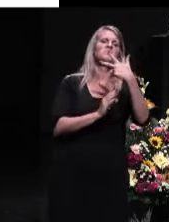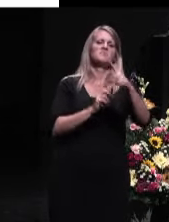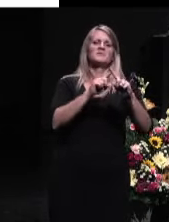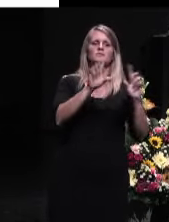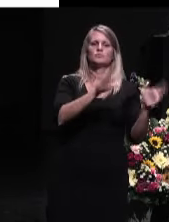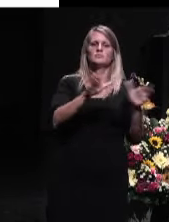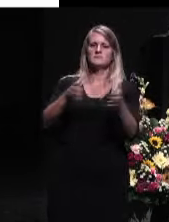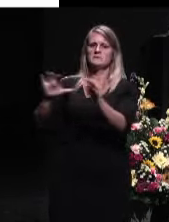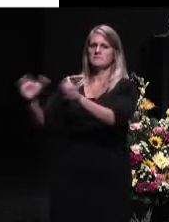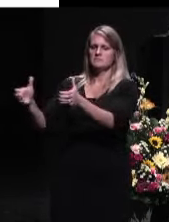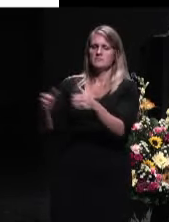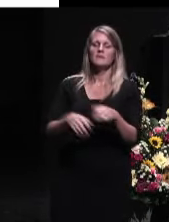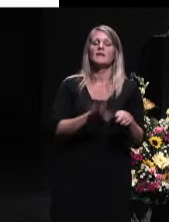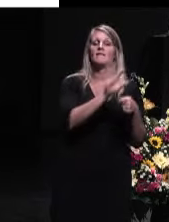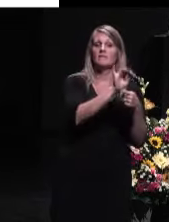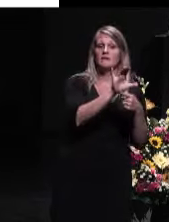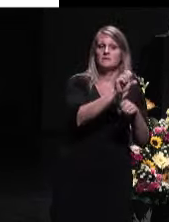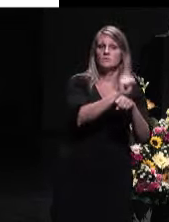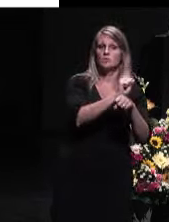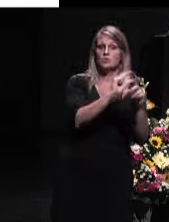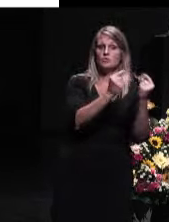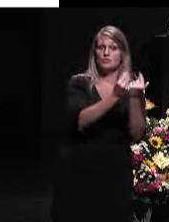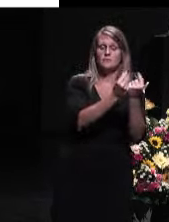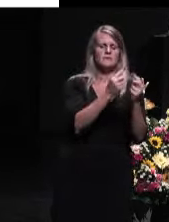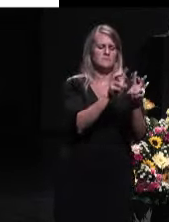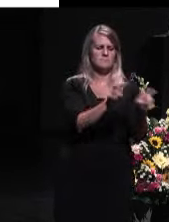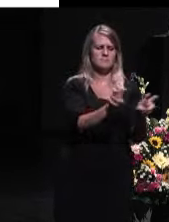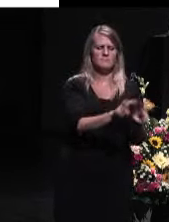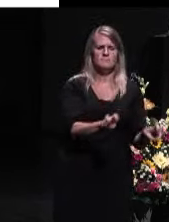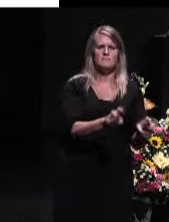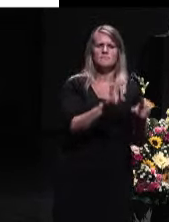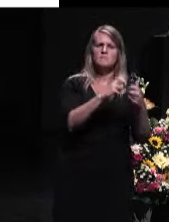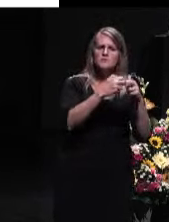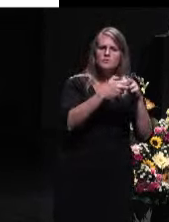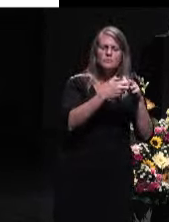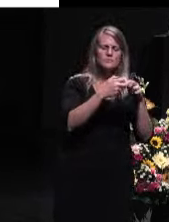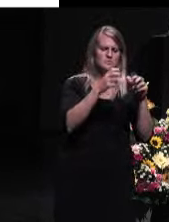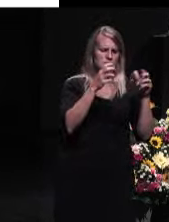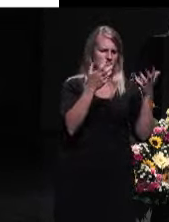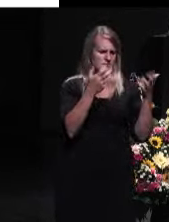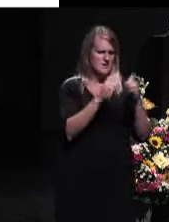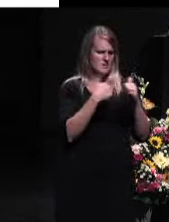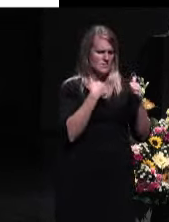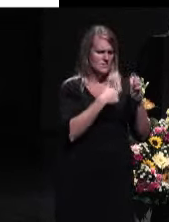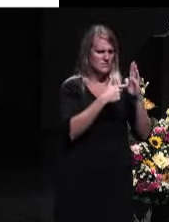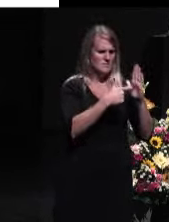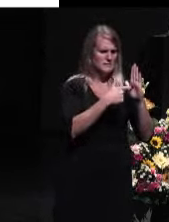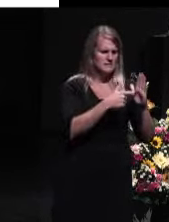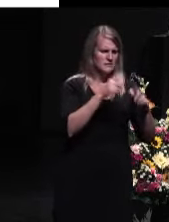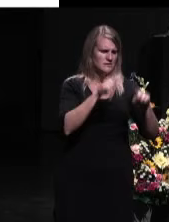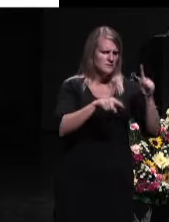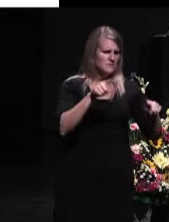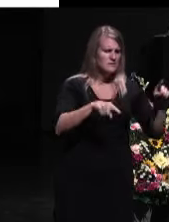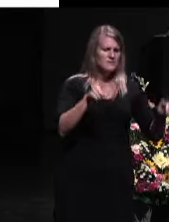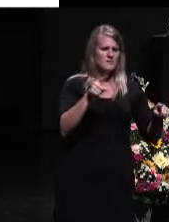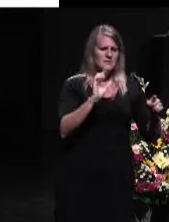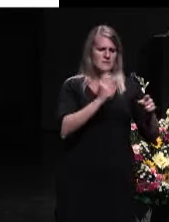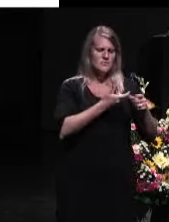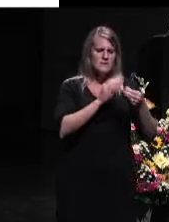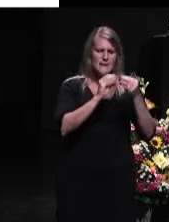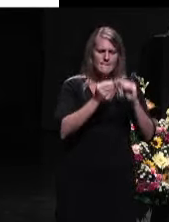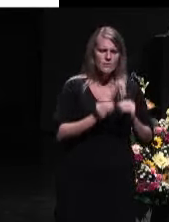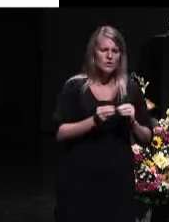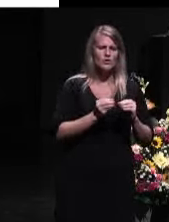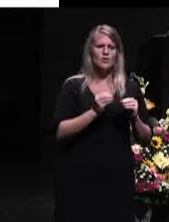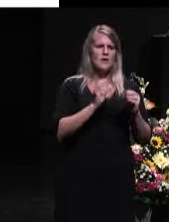groups. And the faculty work group is looking at issues around the representation, the diversity, the numbers that we have, and how